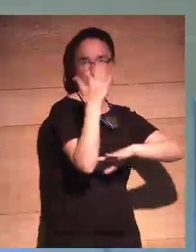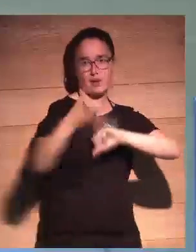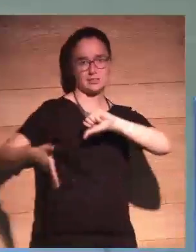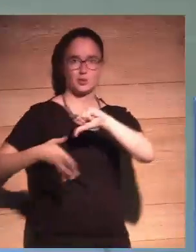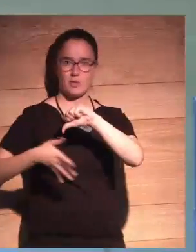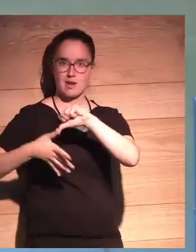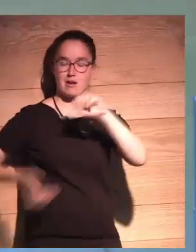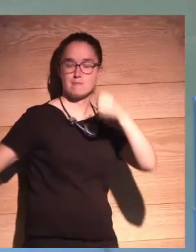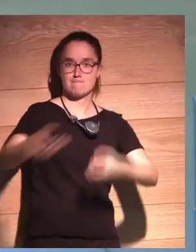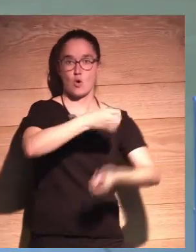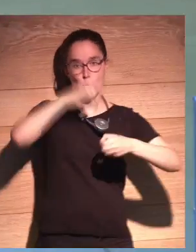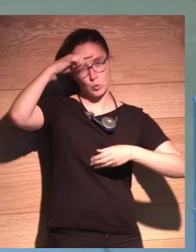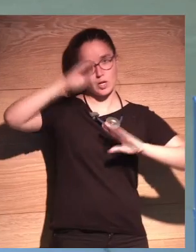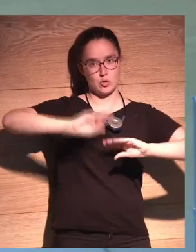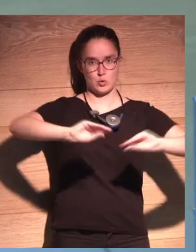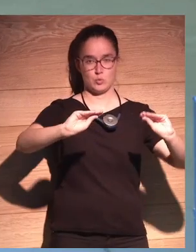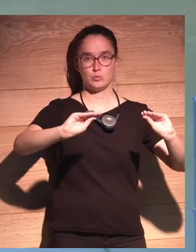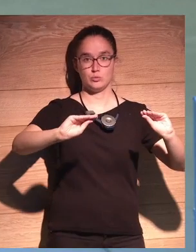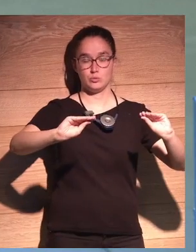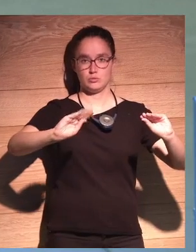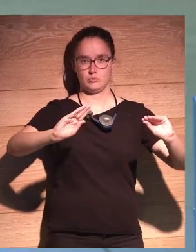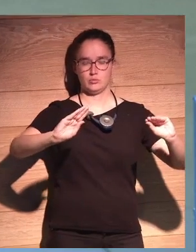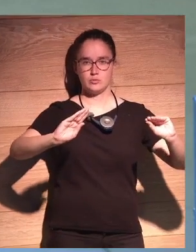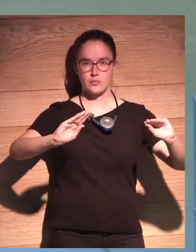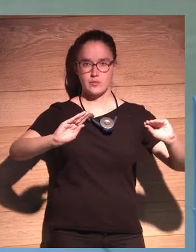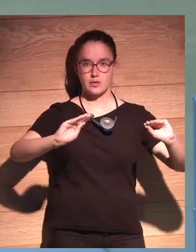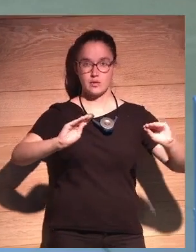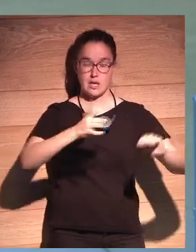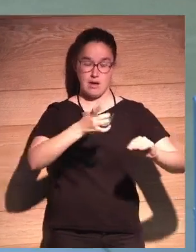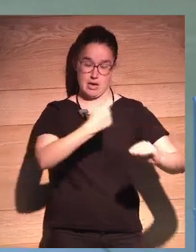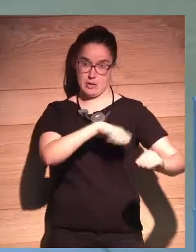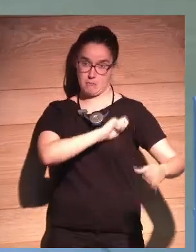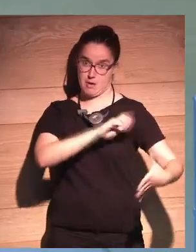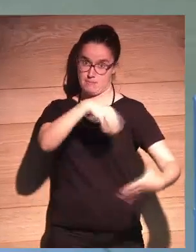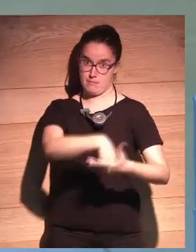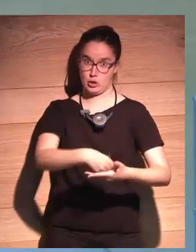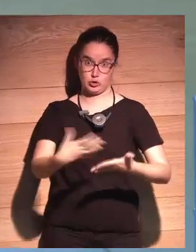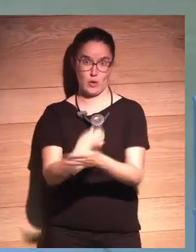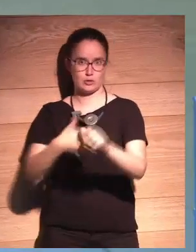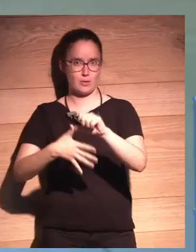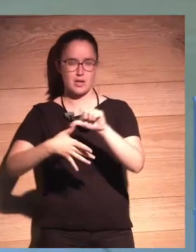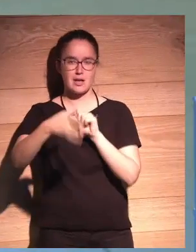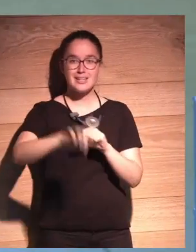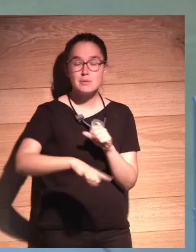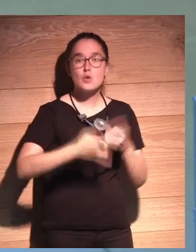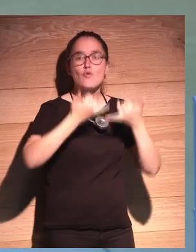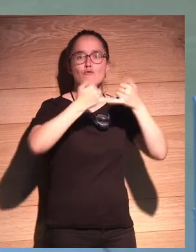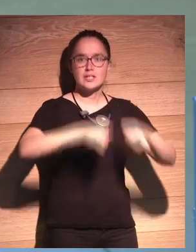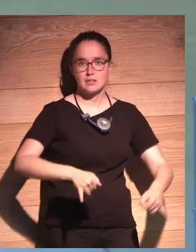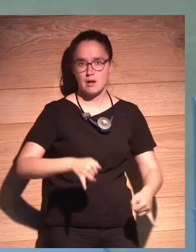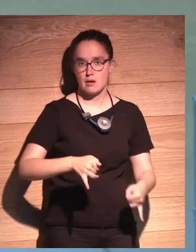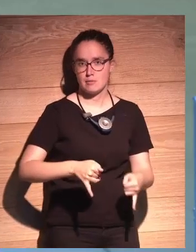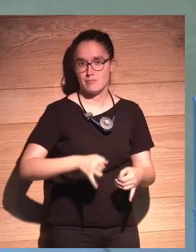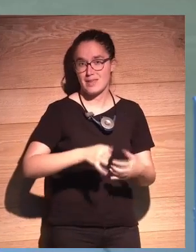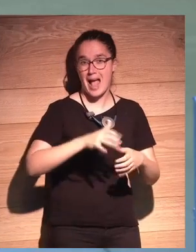cultural exchange platform between Nordic countries and Ibero-American countries, including Spain and all Latin